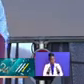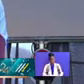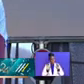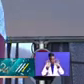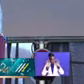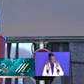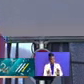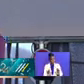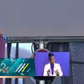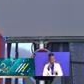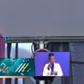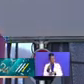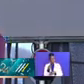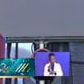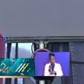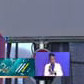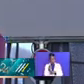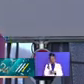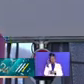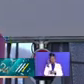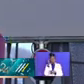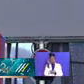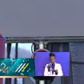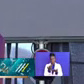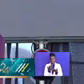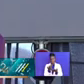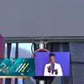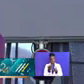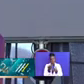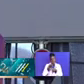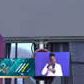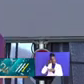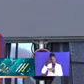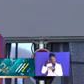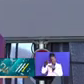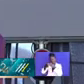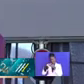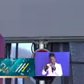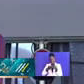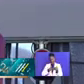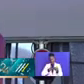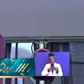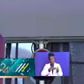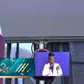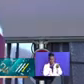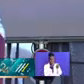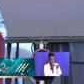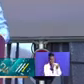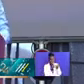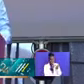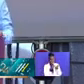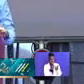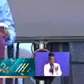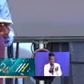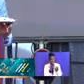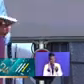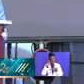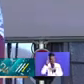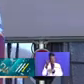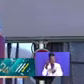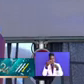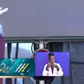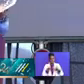very important so for that reason uh towards the end of my message uh I'm going to